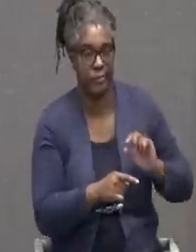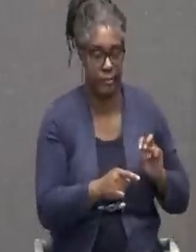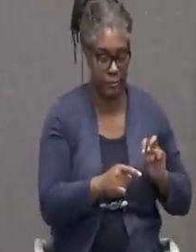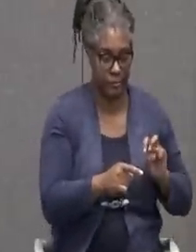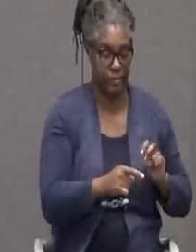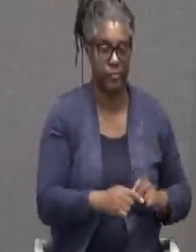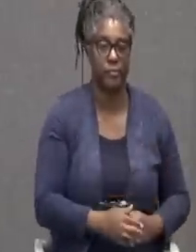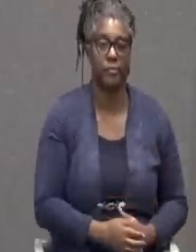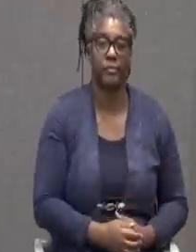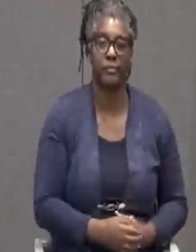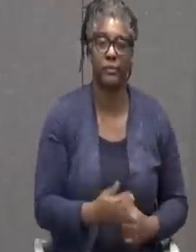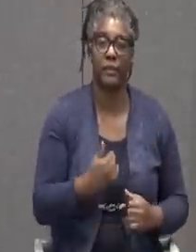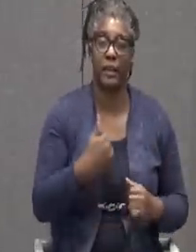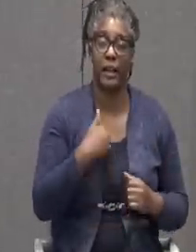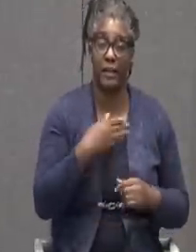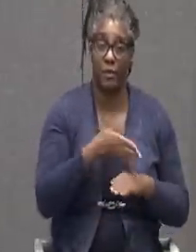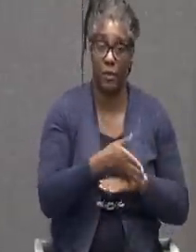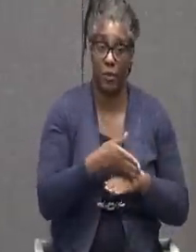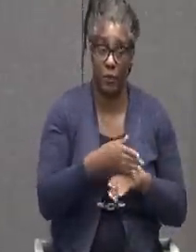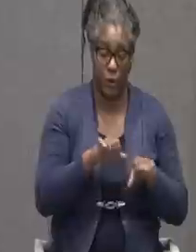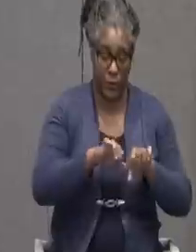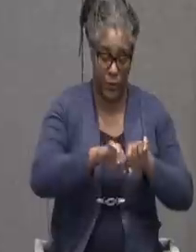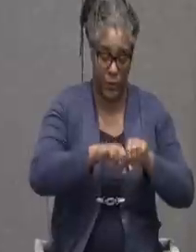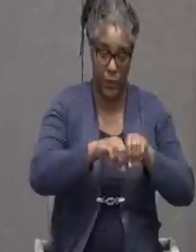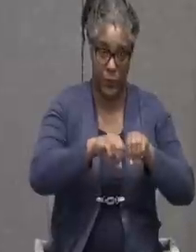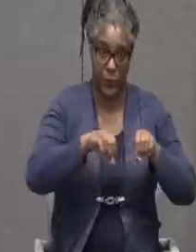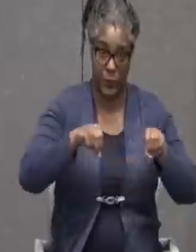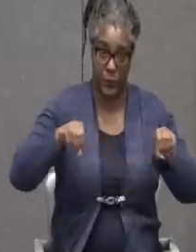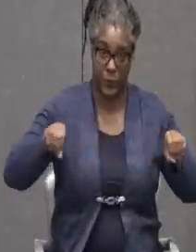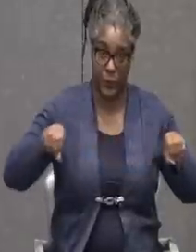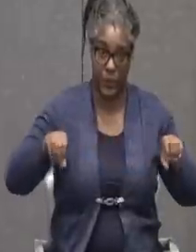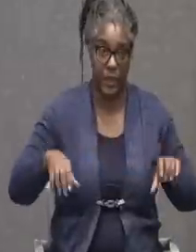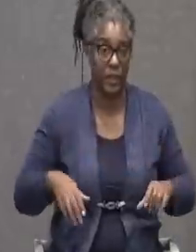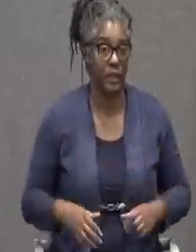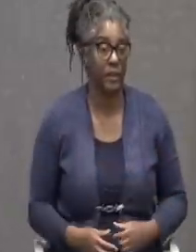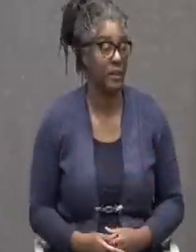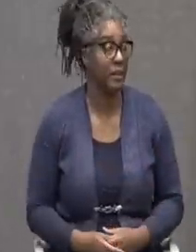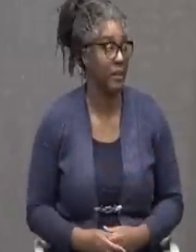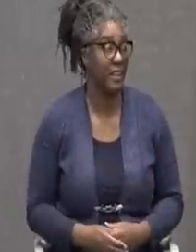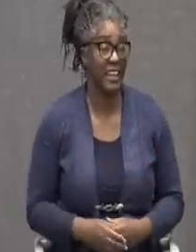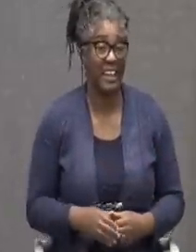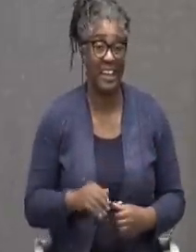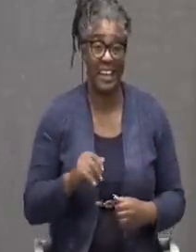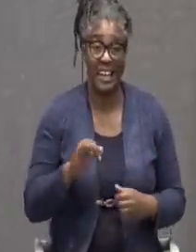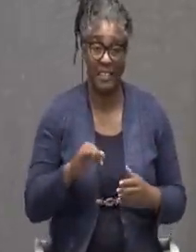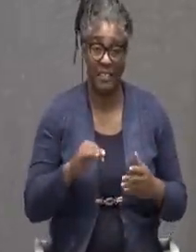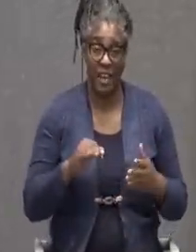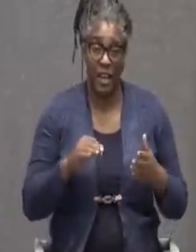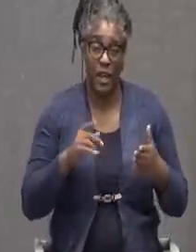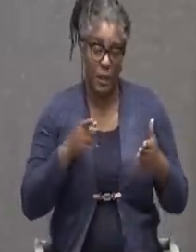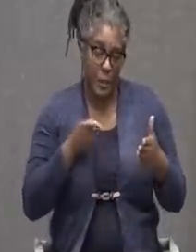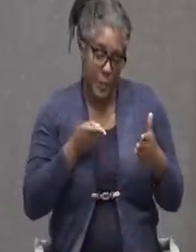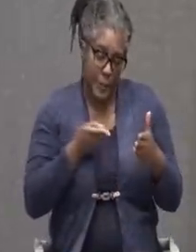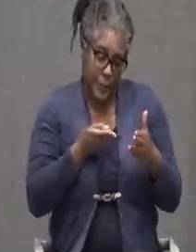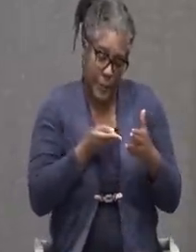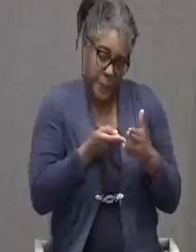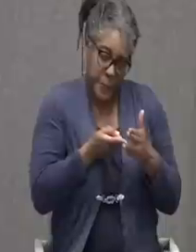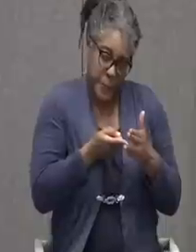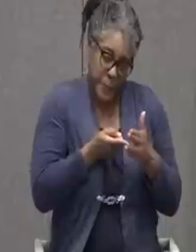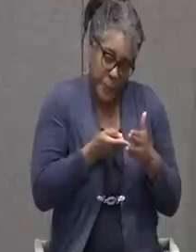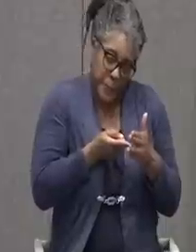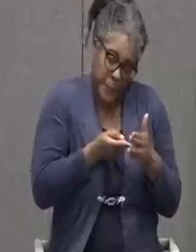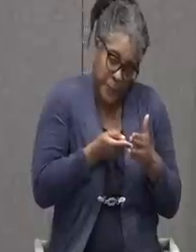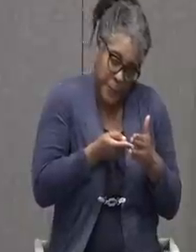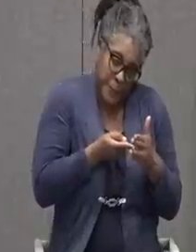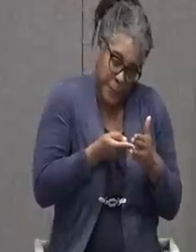and I bet you if I pushed really hard, I can push it through. An alternative,